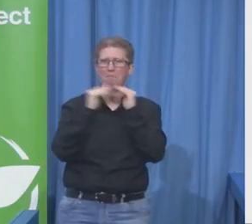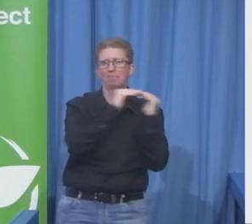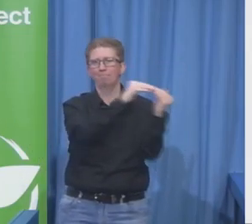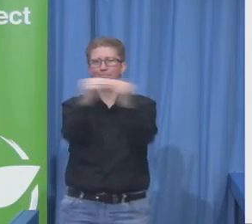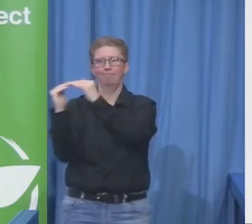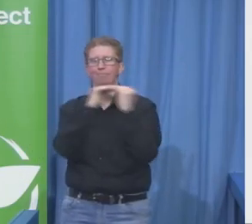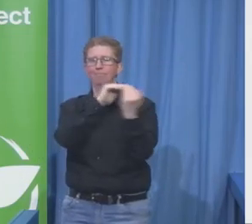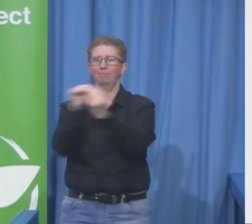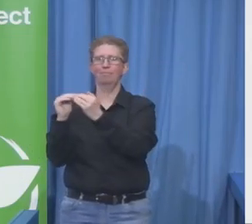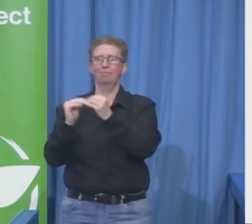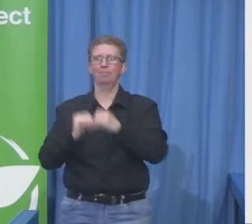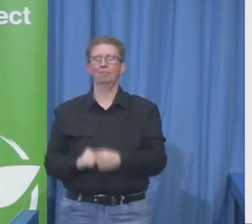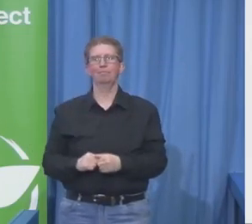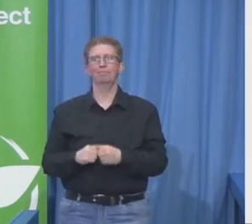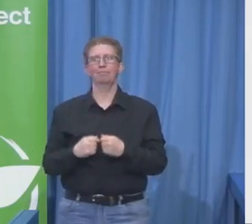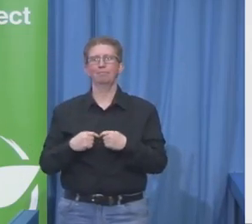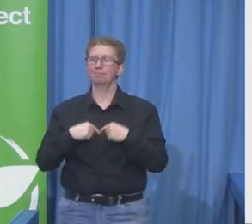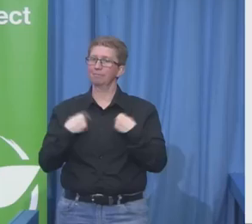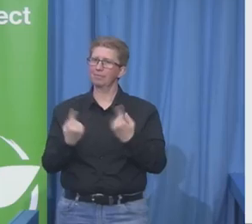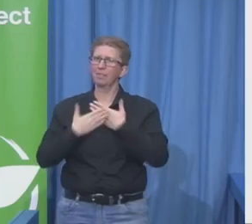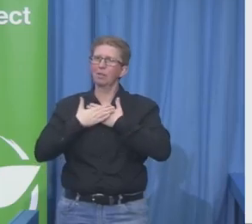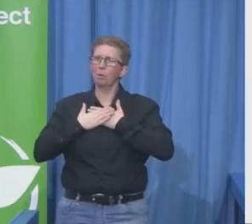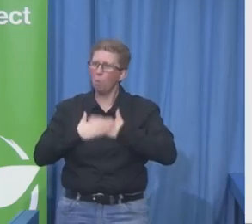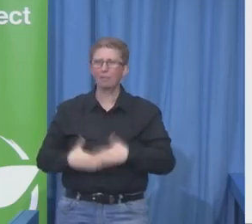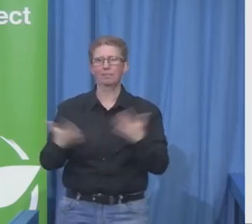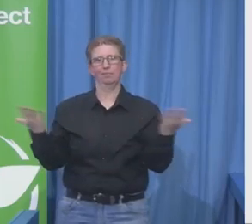policies. So no wonder that in